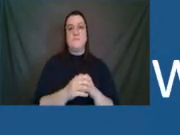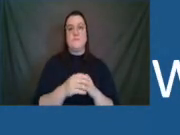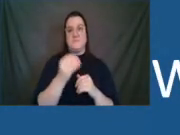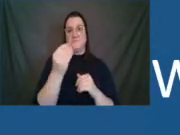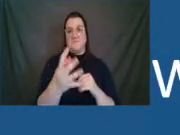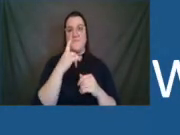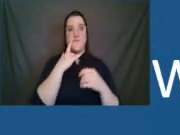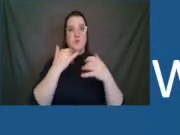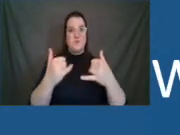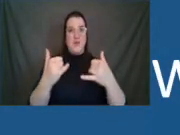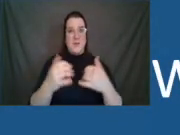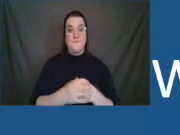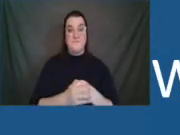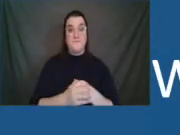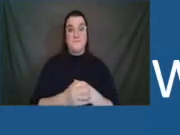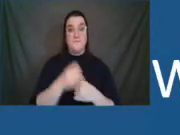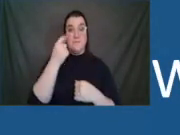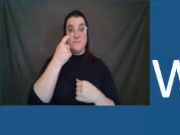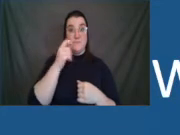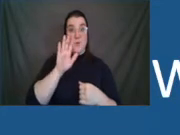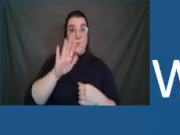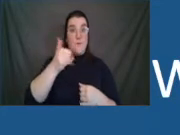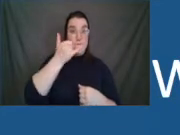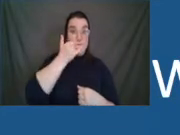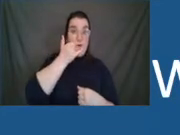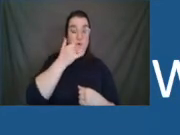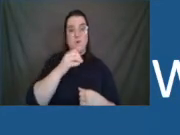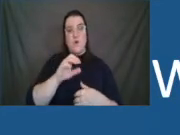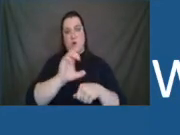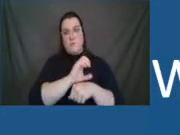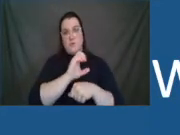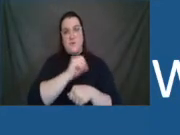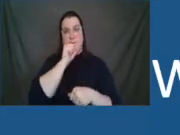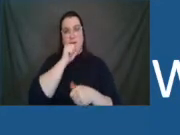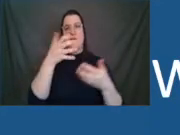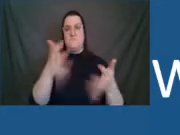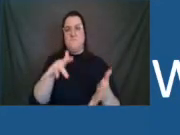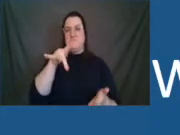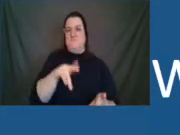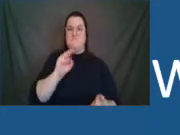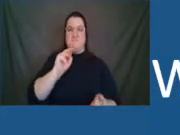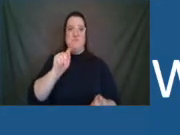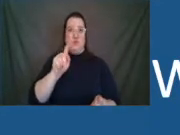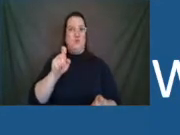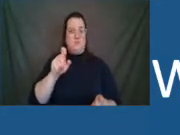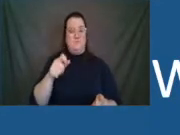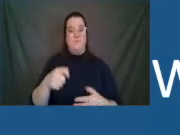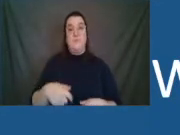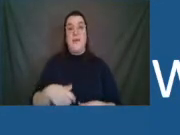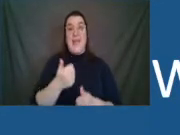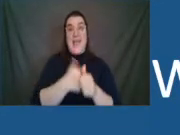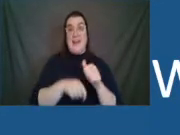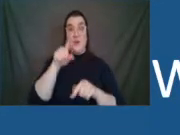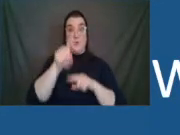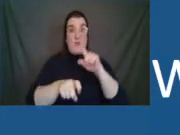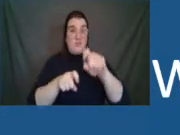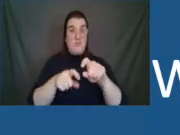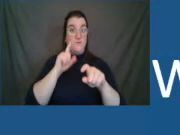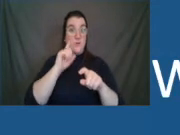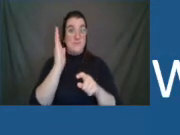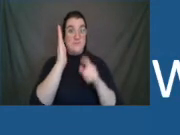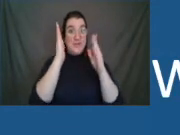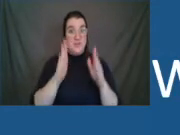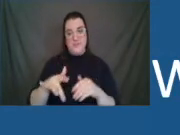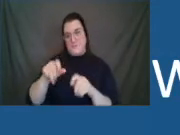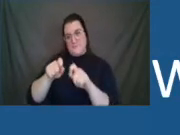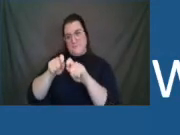A couple of tips for our session today. So please know that your phone or computer microphone has been muted. We ask